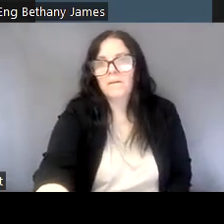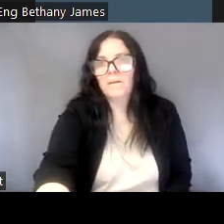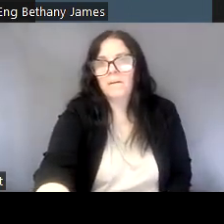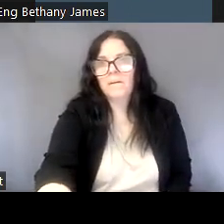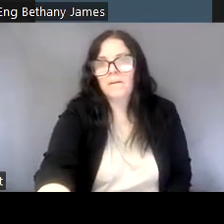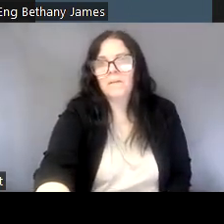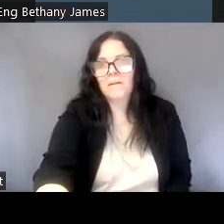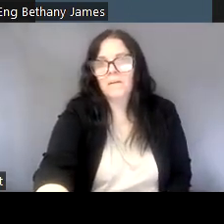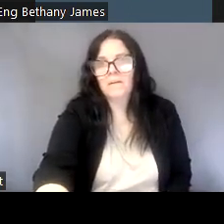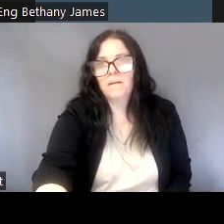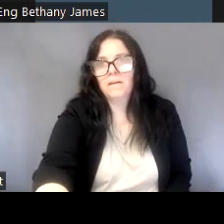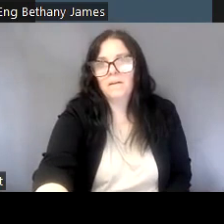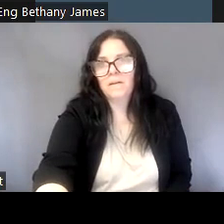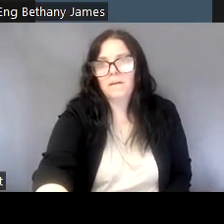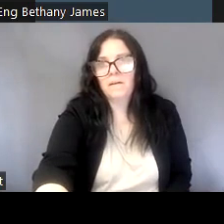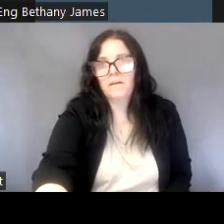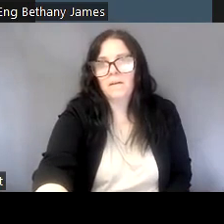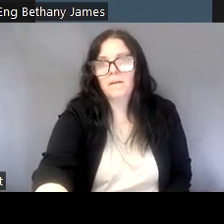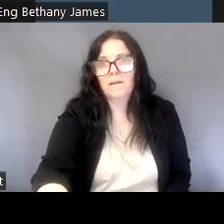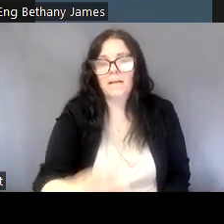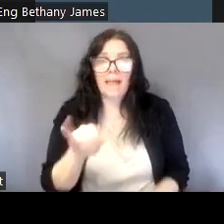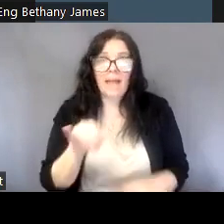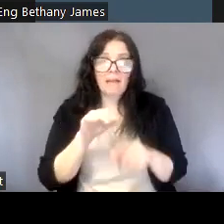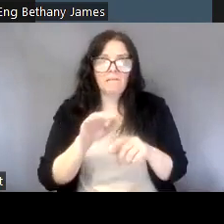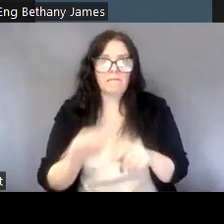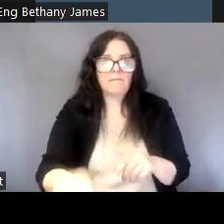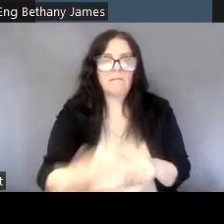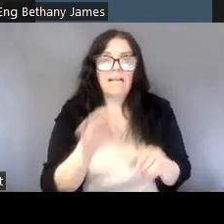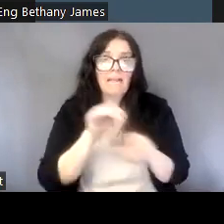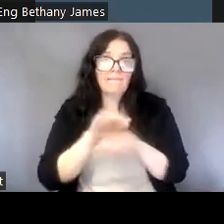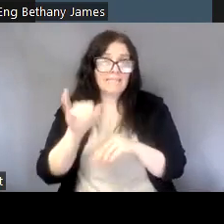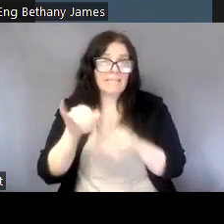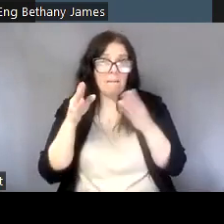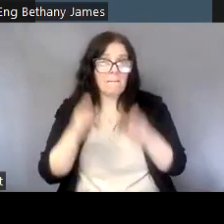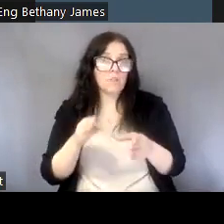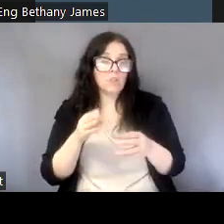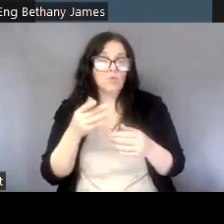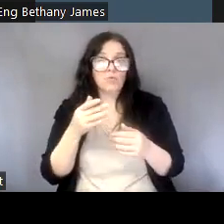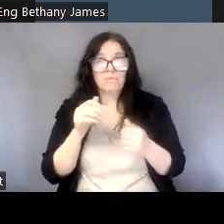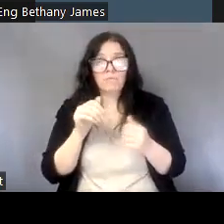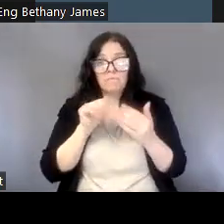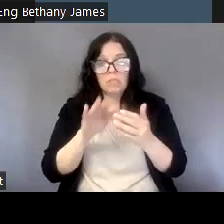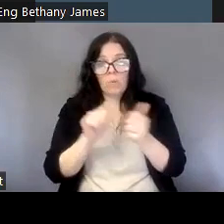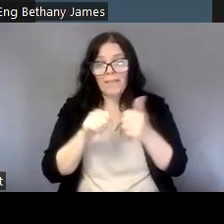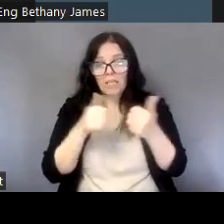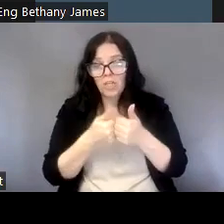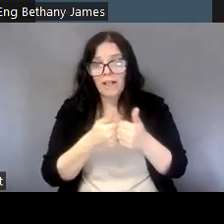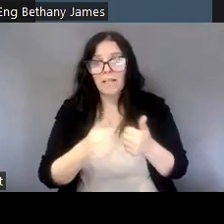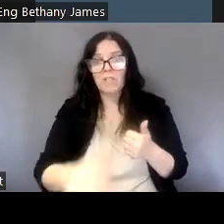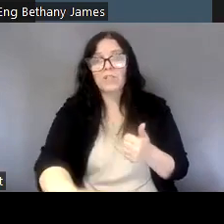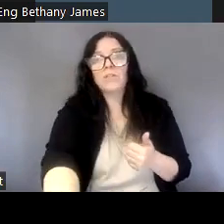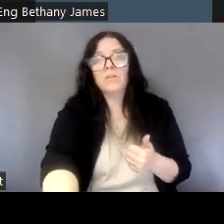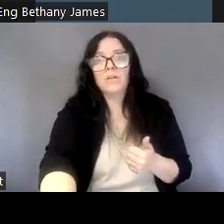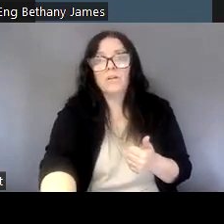to deal with adversity, to deal with challenges. For those of us who work in the field